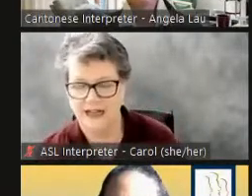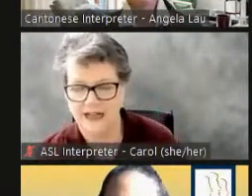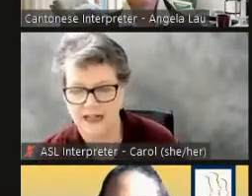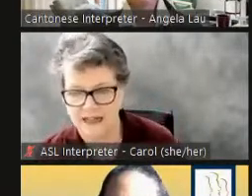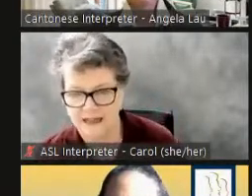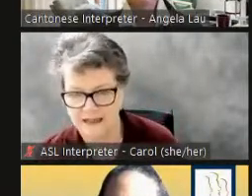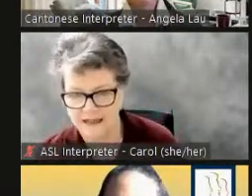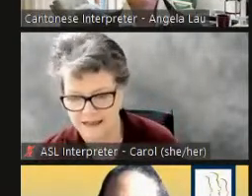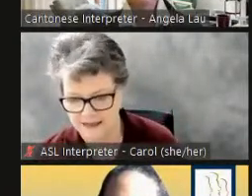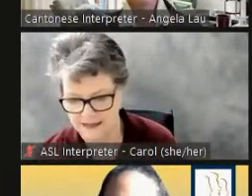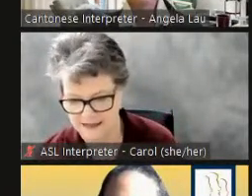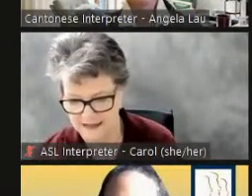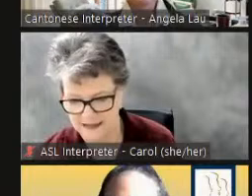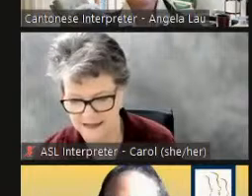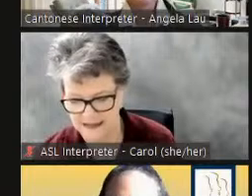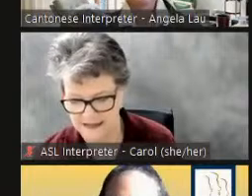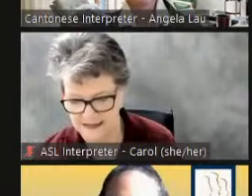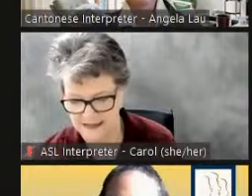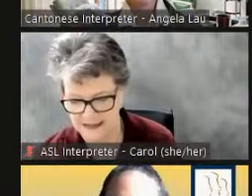Testing.